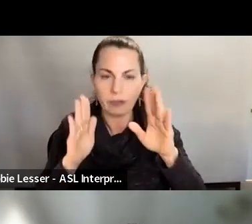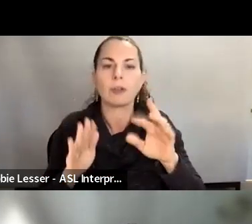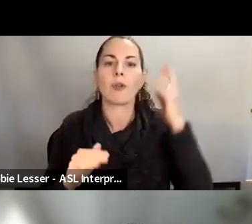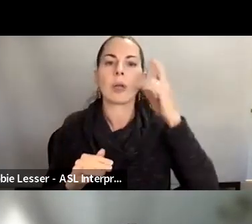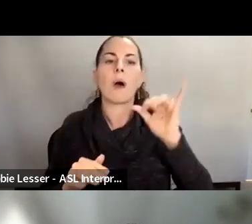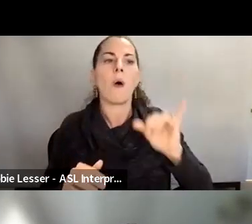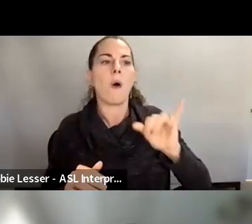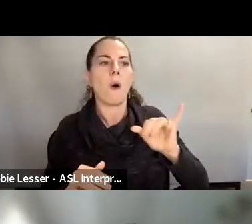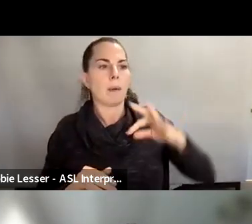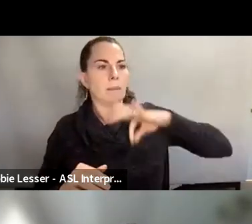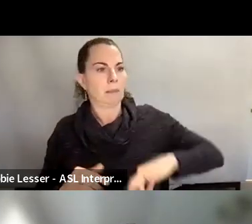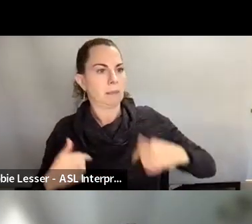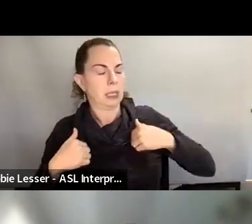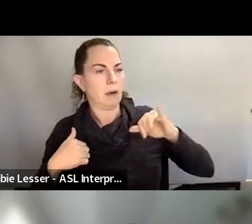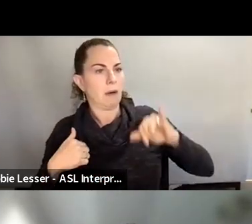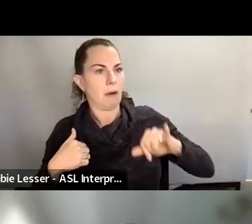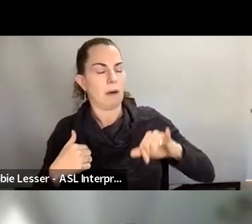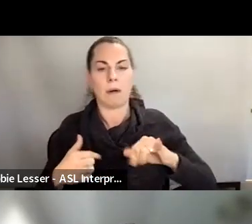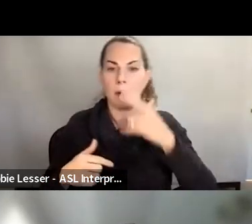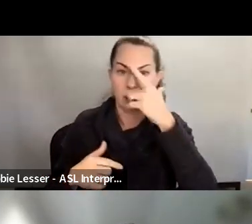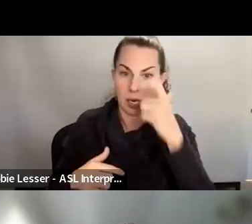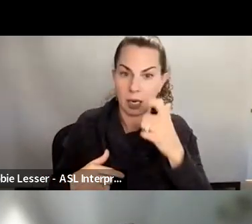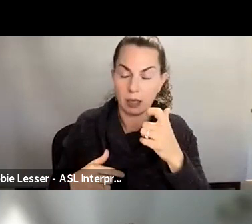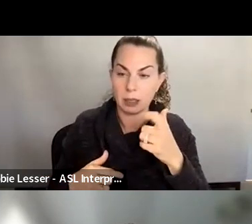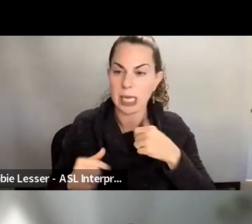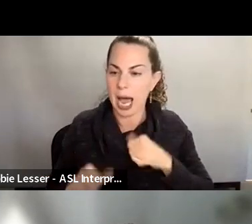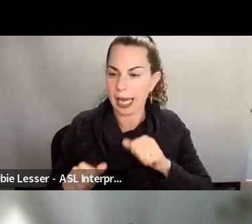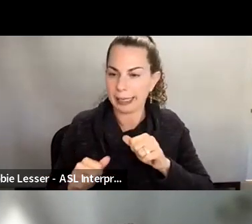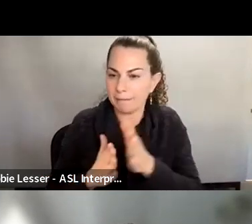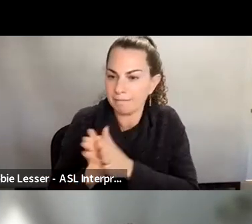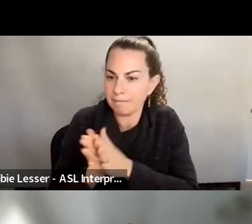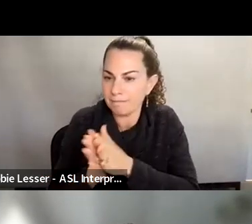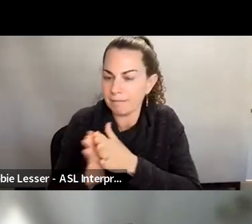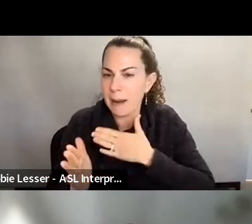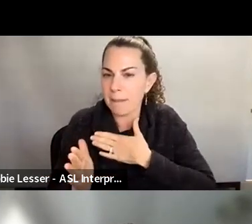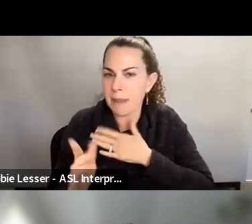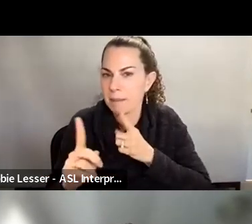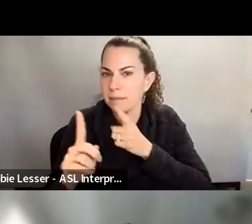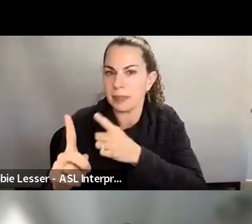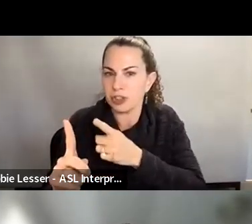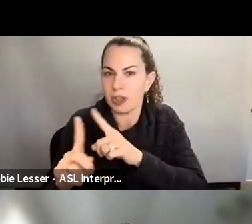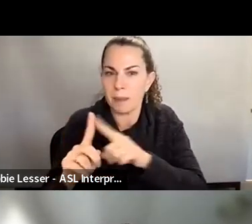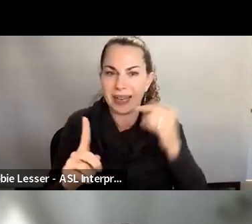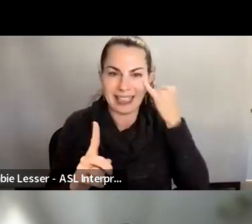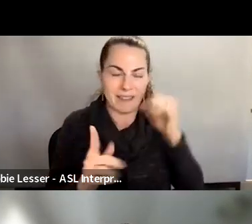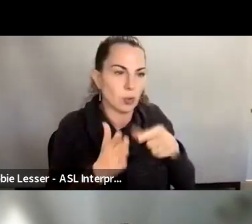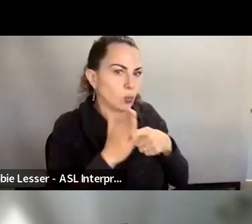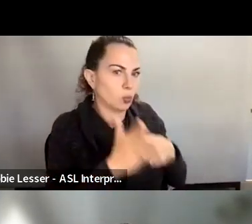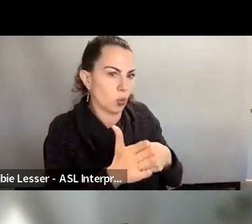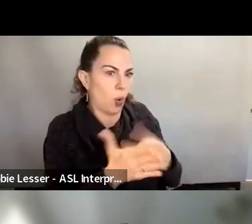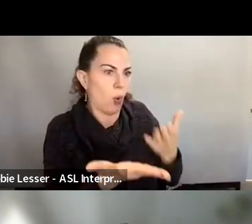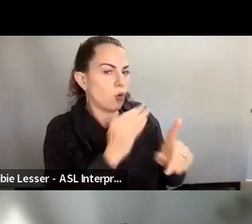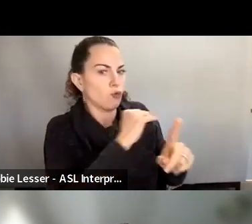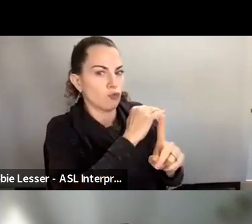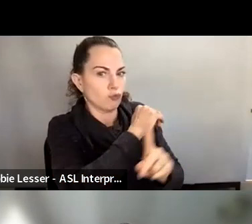Because at the end of the day, you could be mission driven, but mission without margin is not sustainable. The hospitals have to make